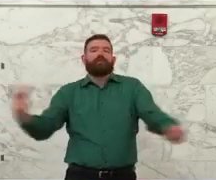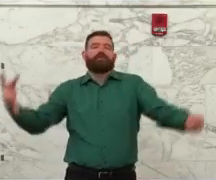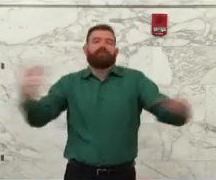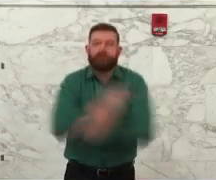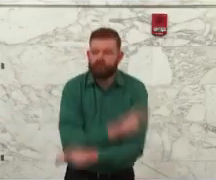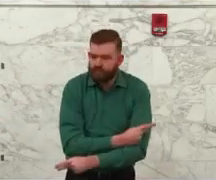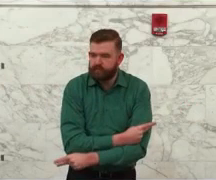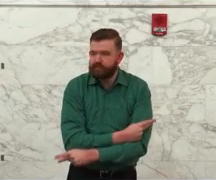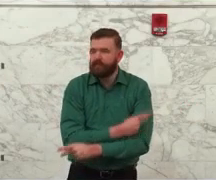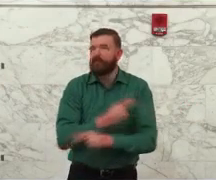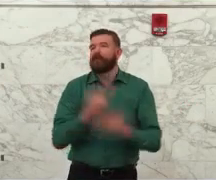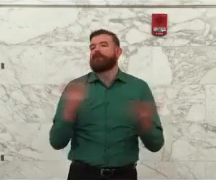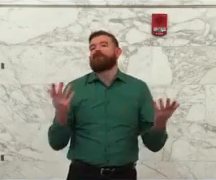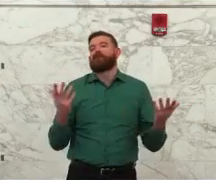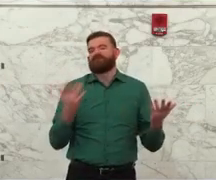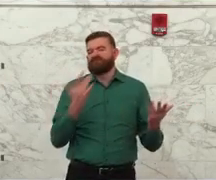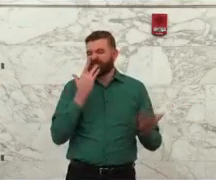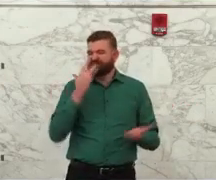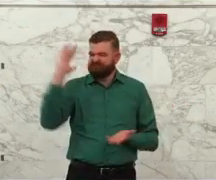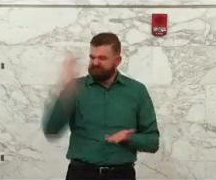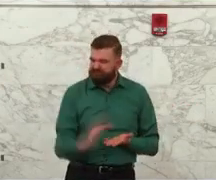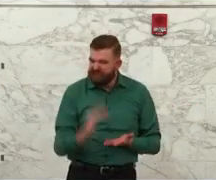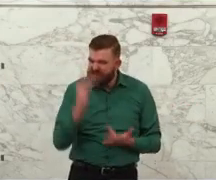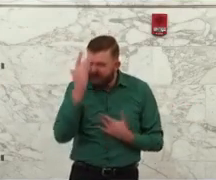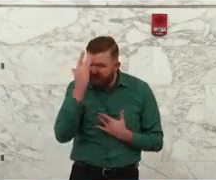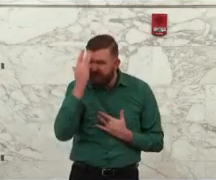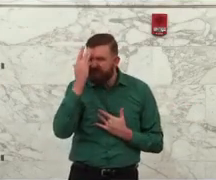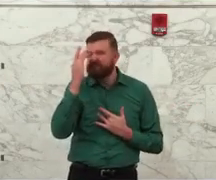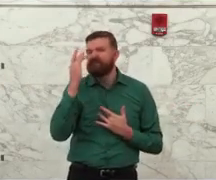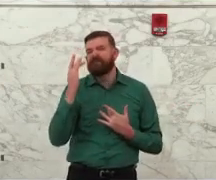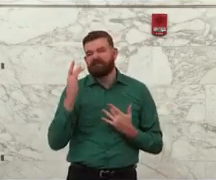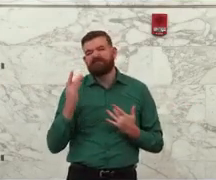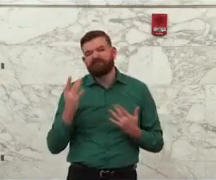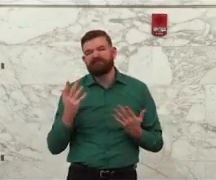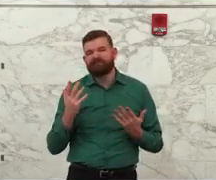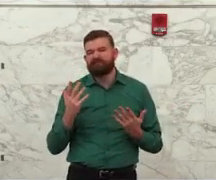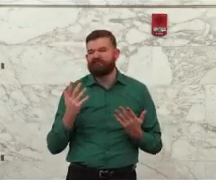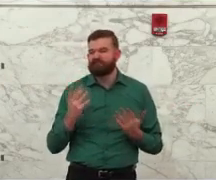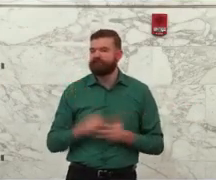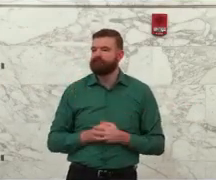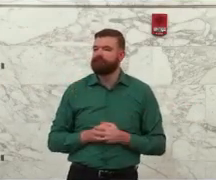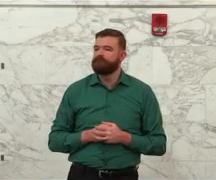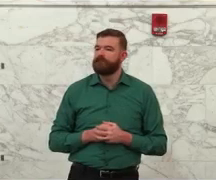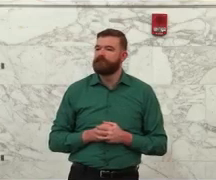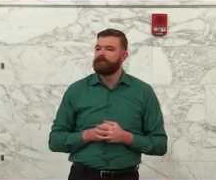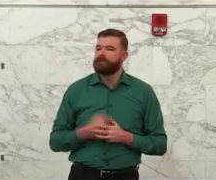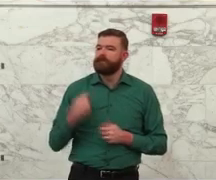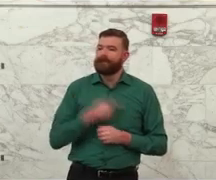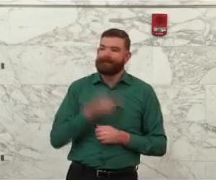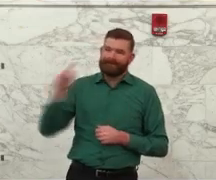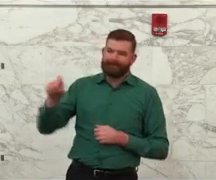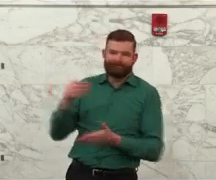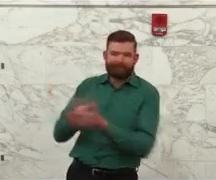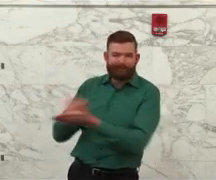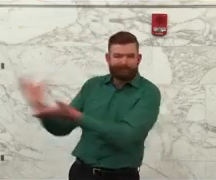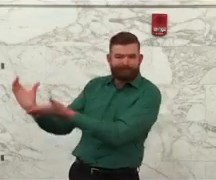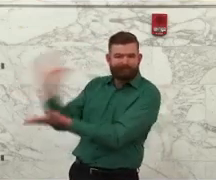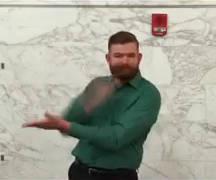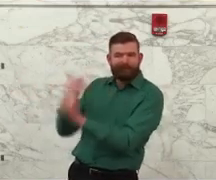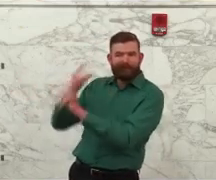as possible. But boy, do we need the federal government. We need direct cash assistance to the tune of many, many billions of dollars